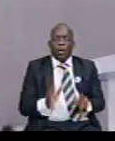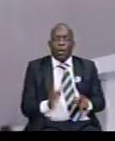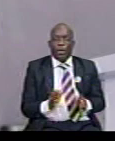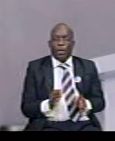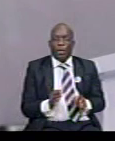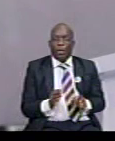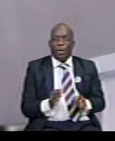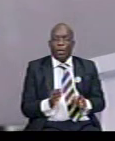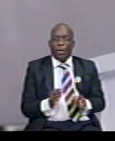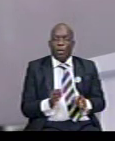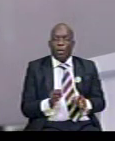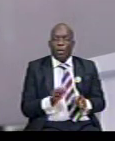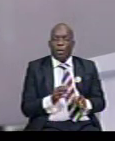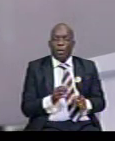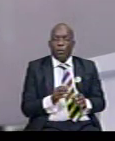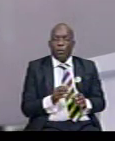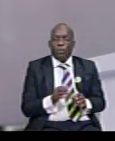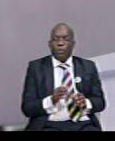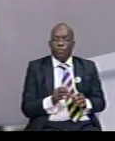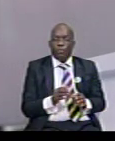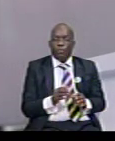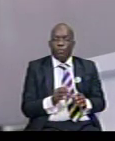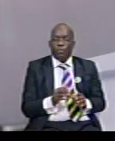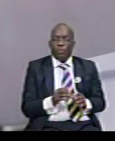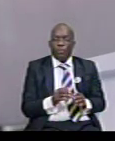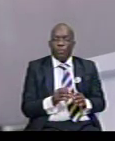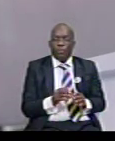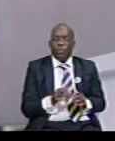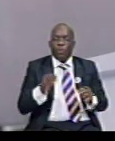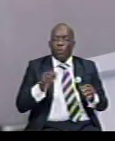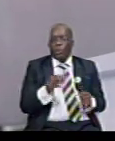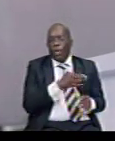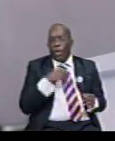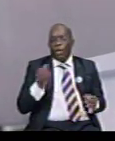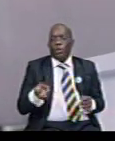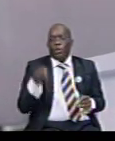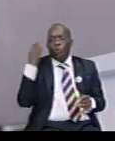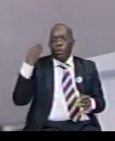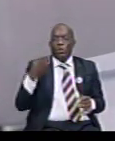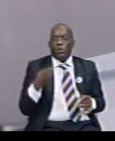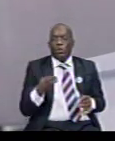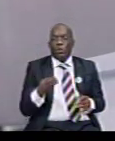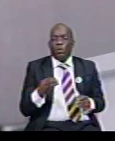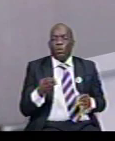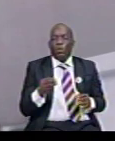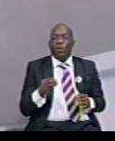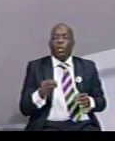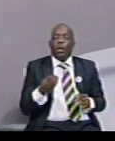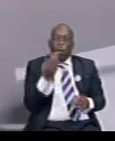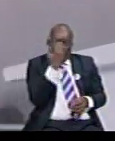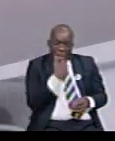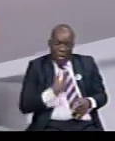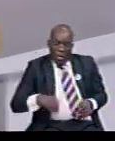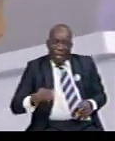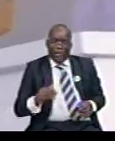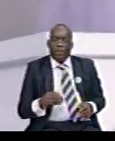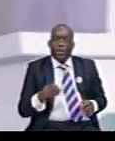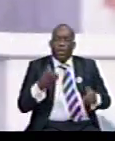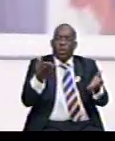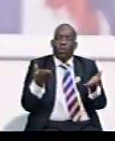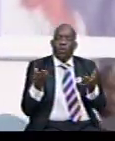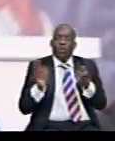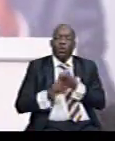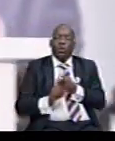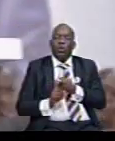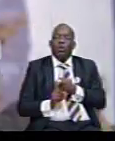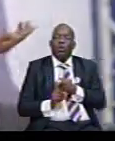he fell to the ground. Instantaneously became paralyzed. He could have flown her to a team to